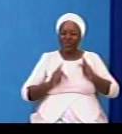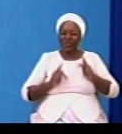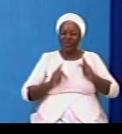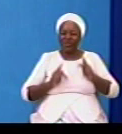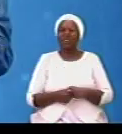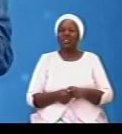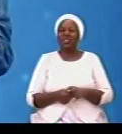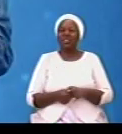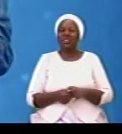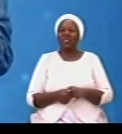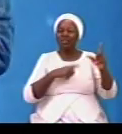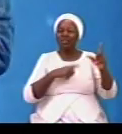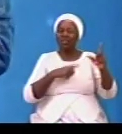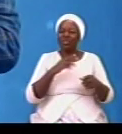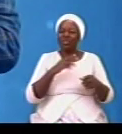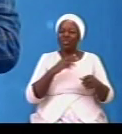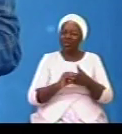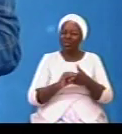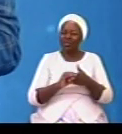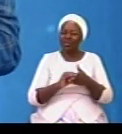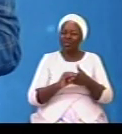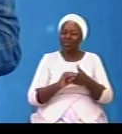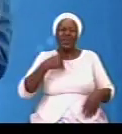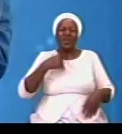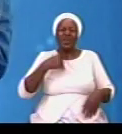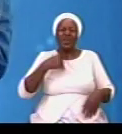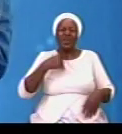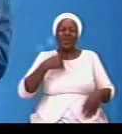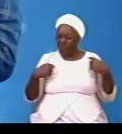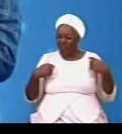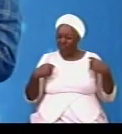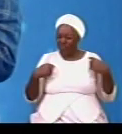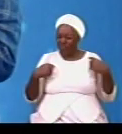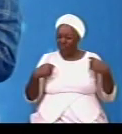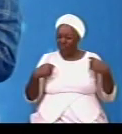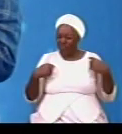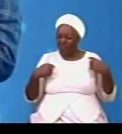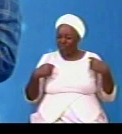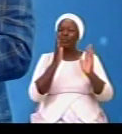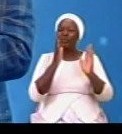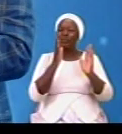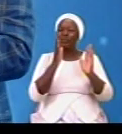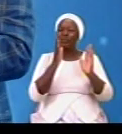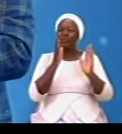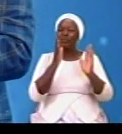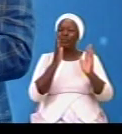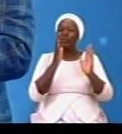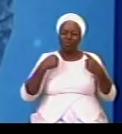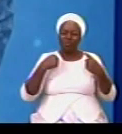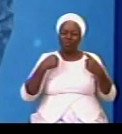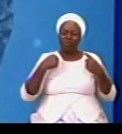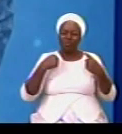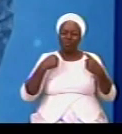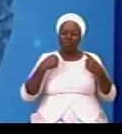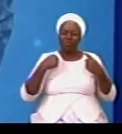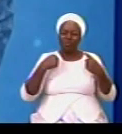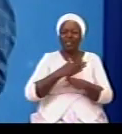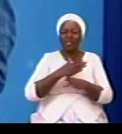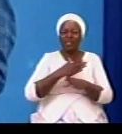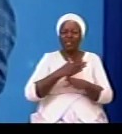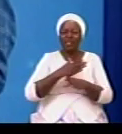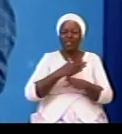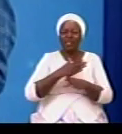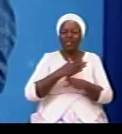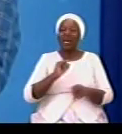body, I pray, Lord, all the pains vanish away in Jesus' name. I pray, Lord, the hardness in that part of the